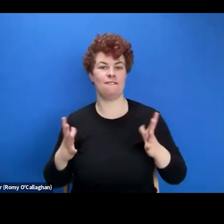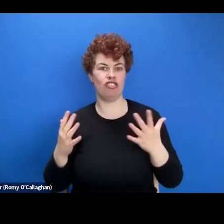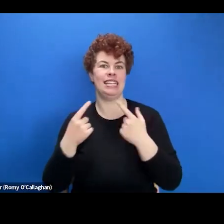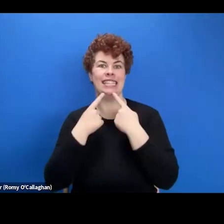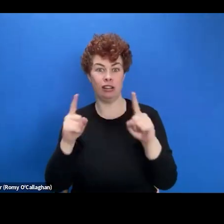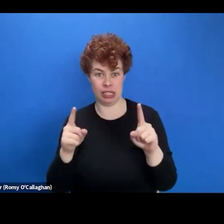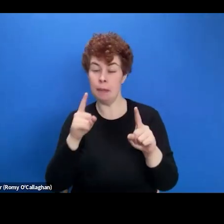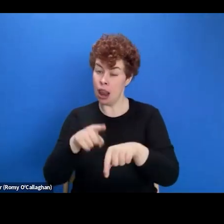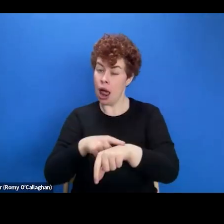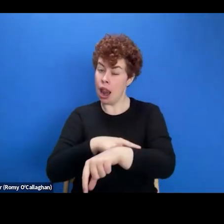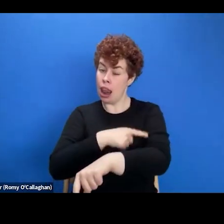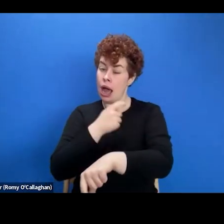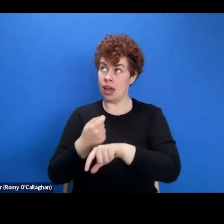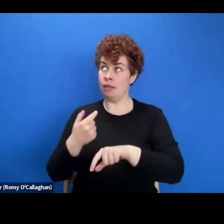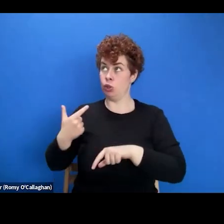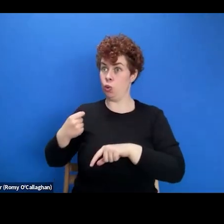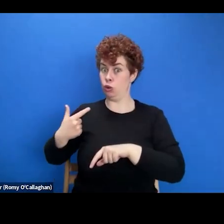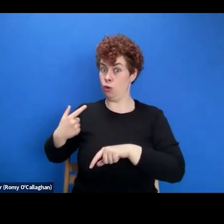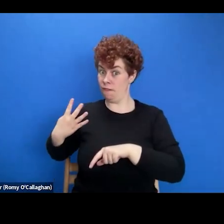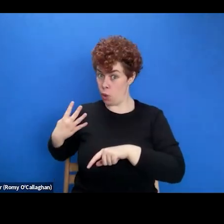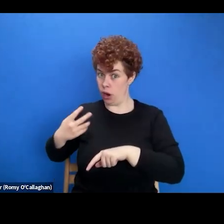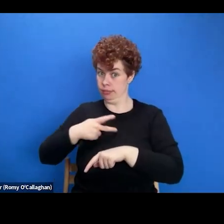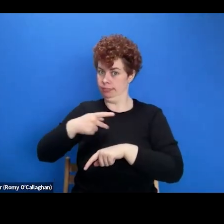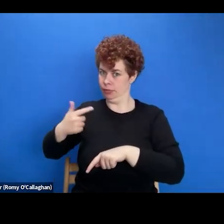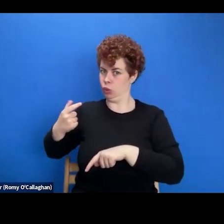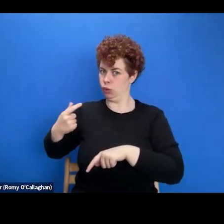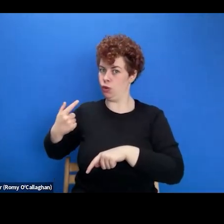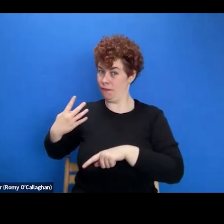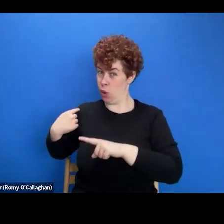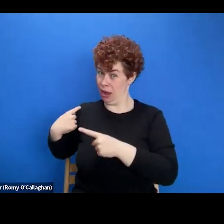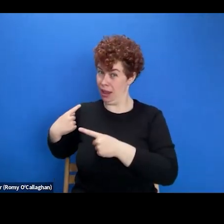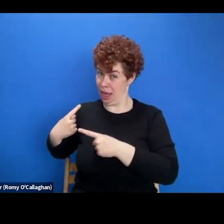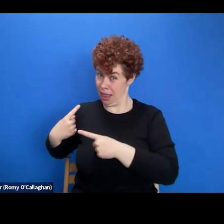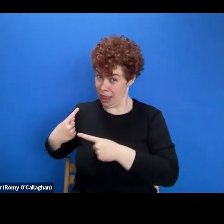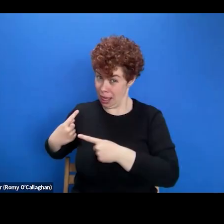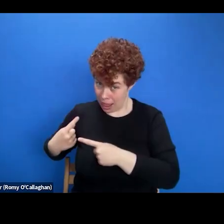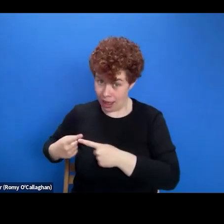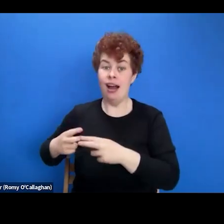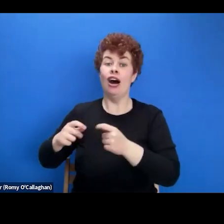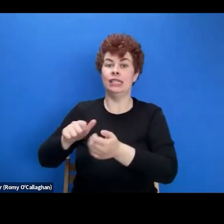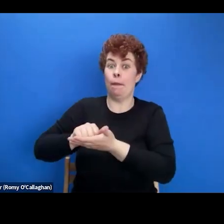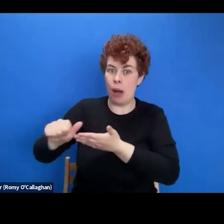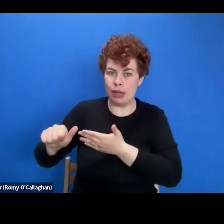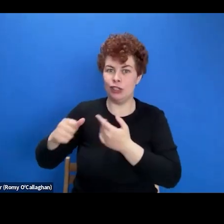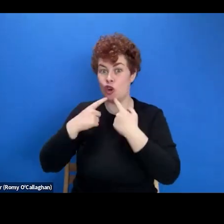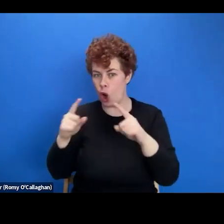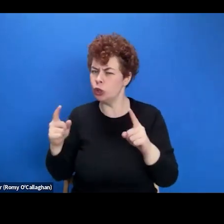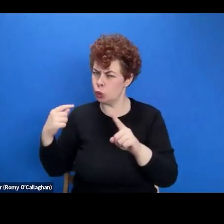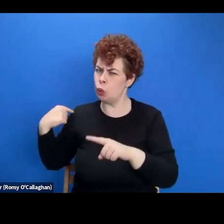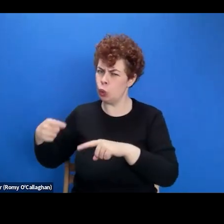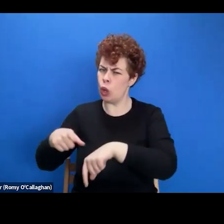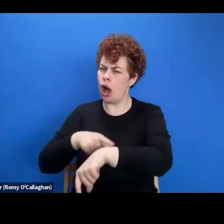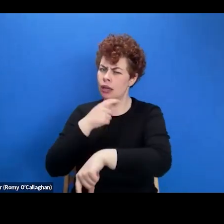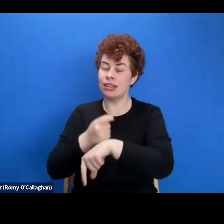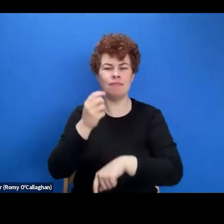October 2024 actually, and it took us quite some time to get to a point where we actually had it published and launched. And the reason,